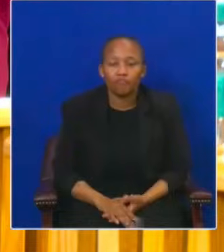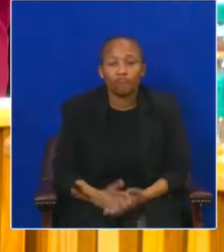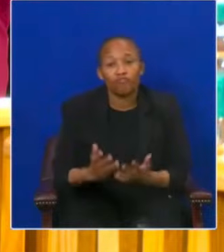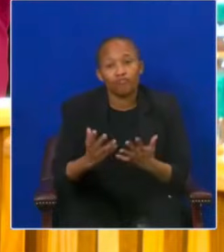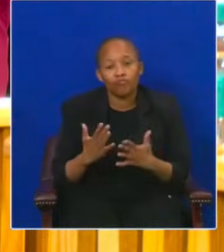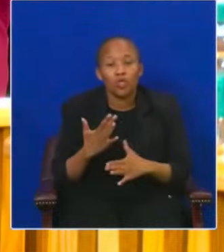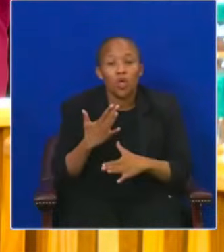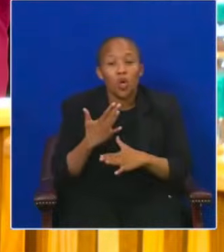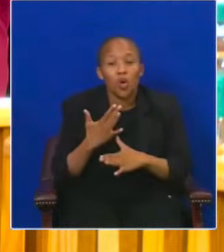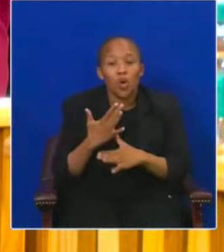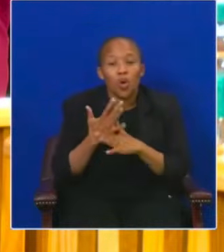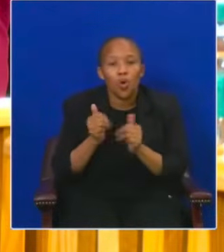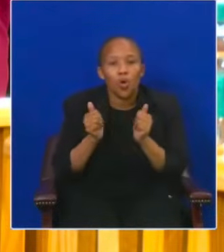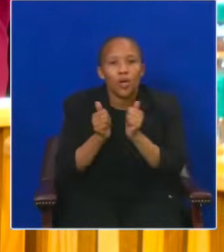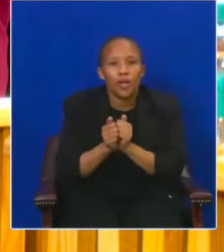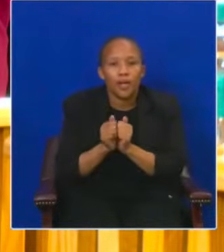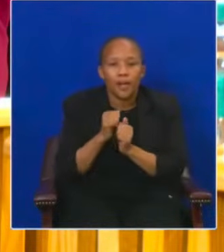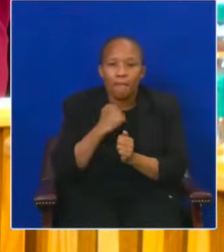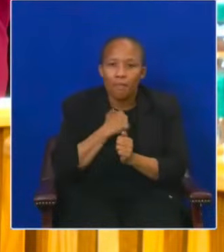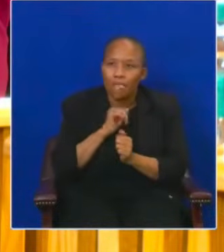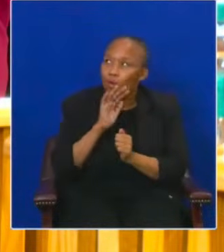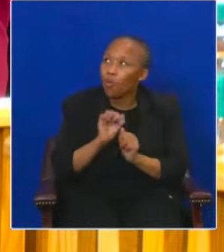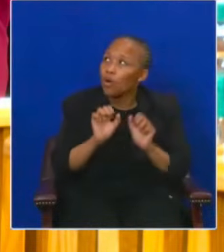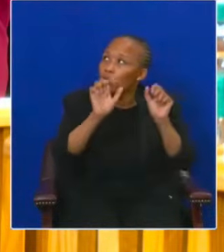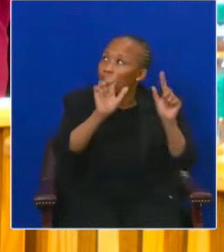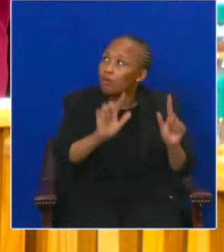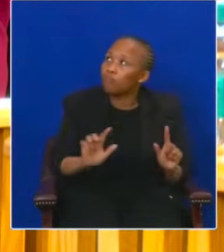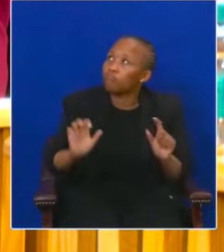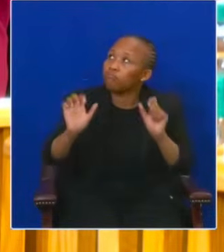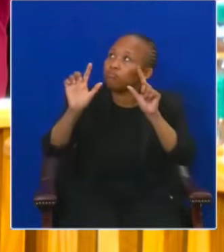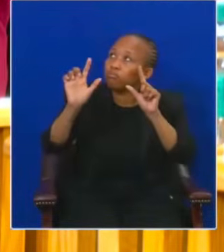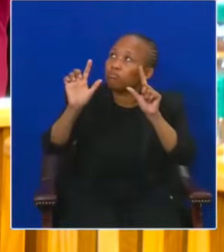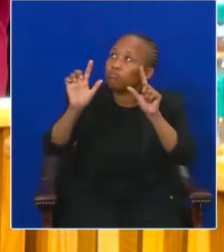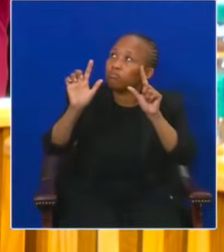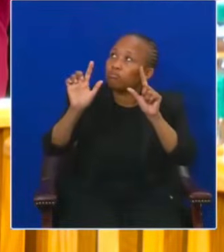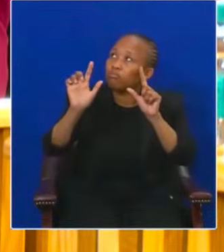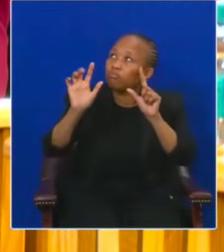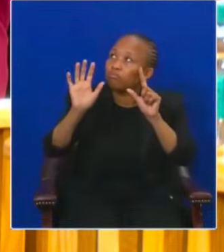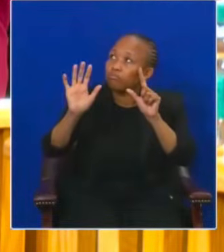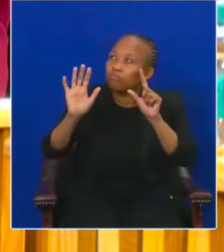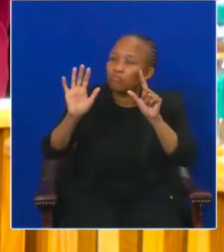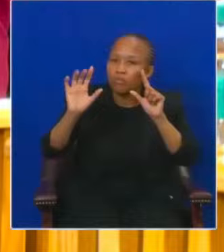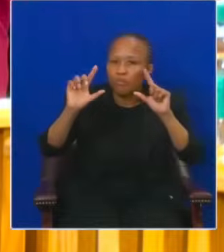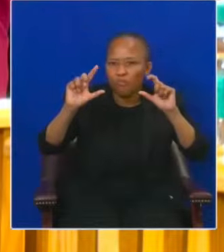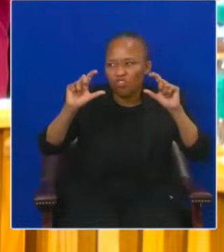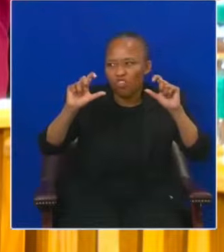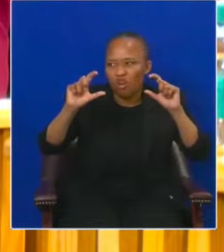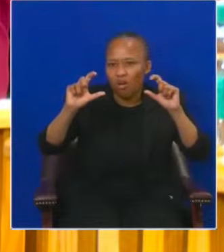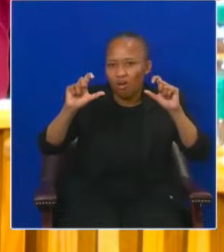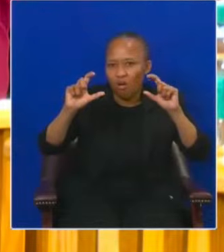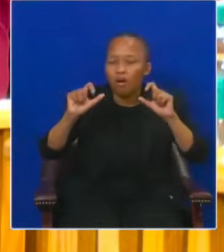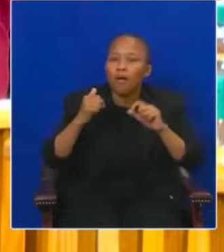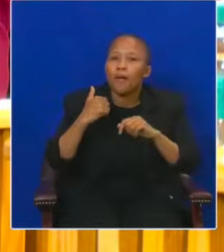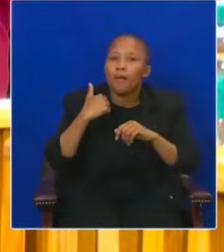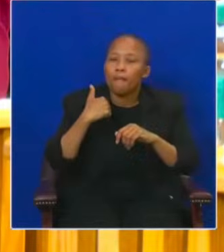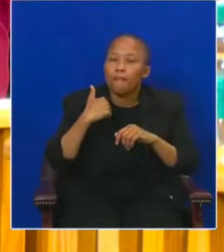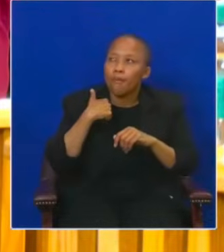an image on the screen. Could I ask that you have regard to it?